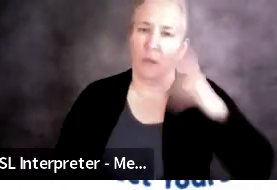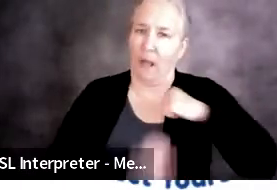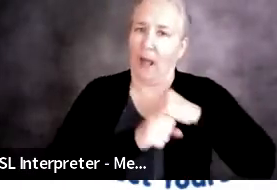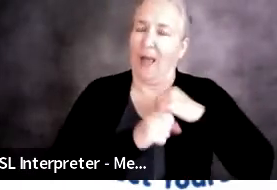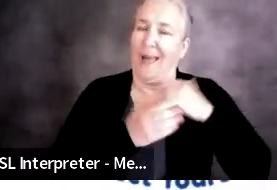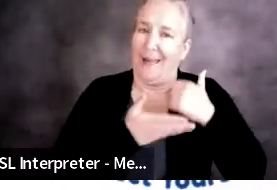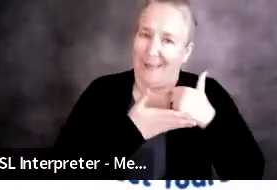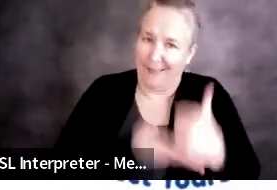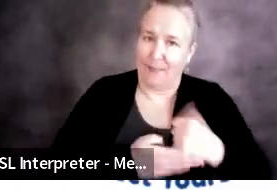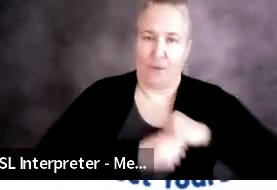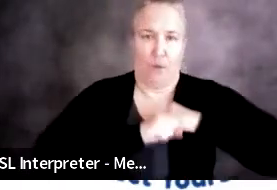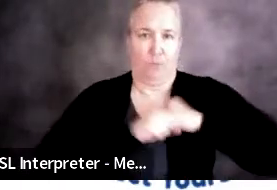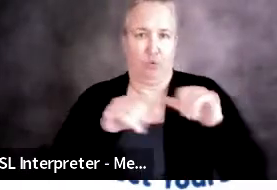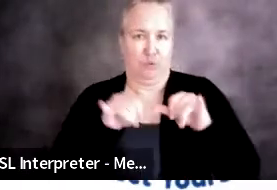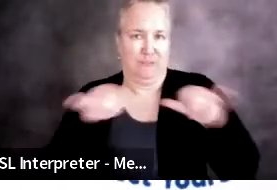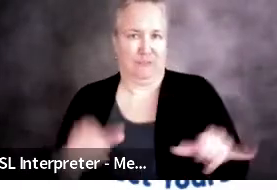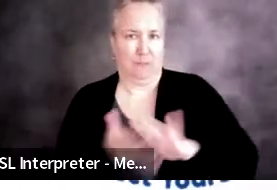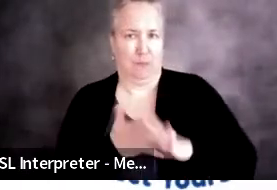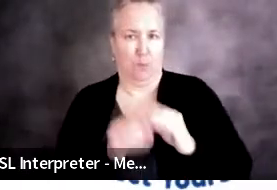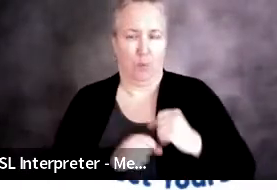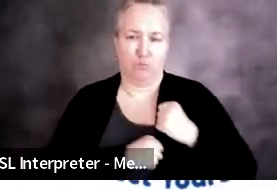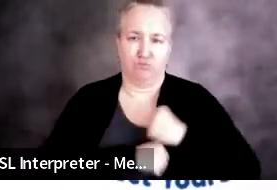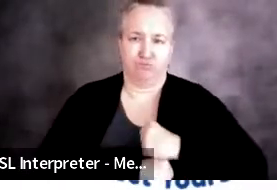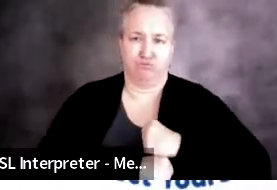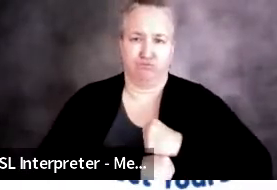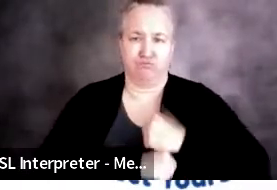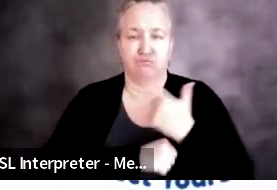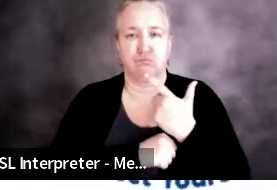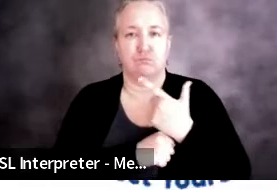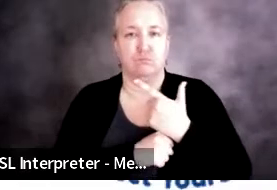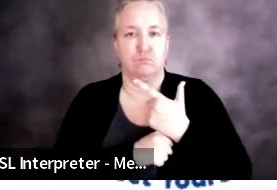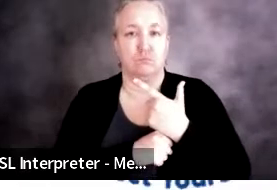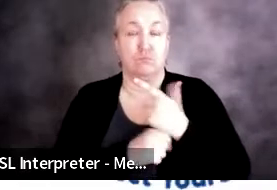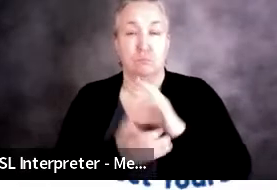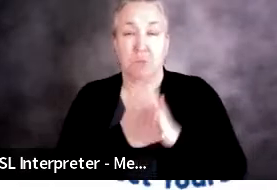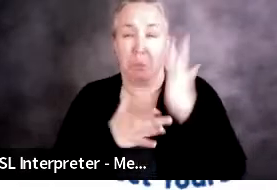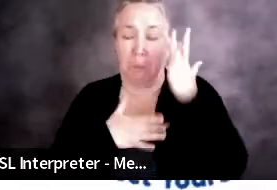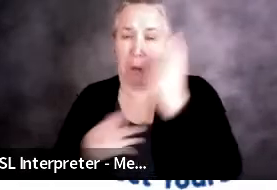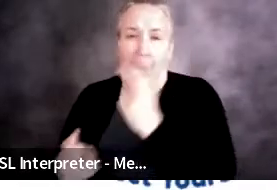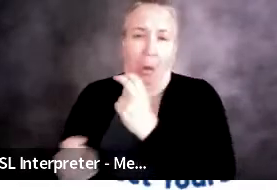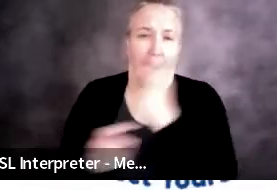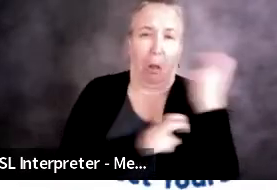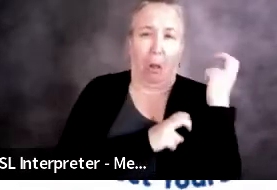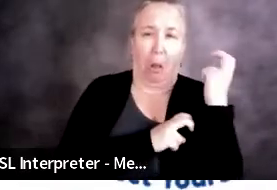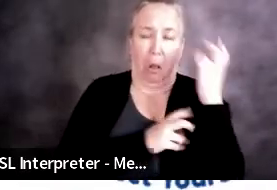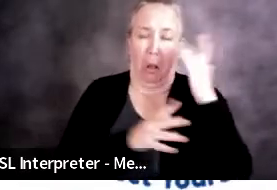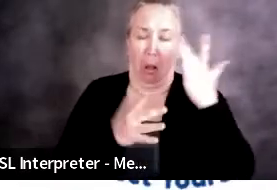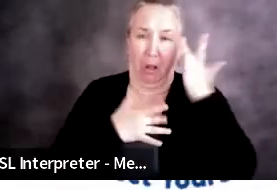system and protect you from getting severely sick or passing the virus.